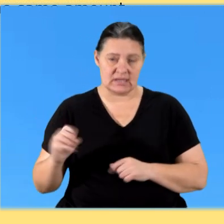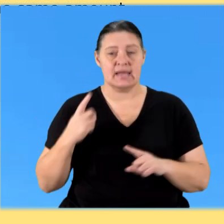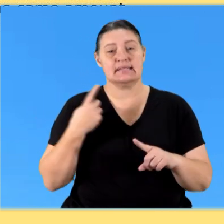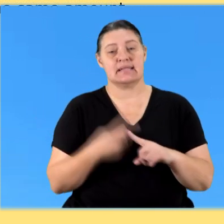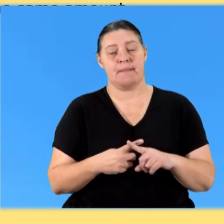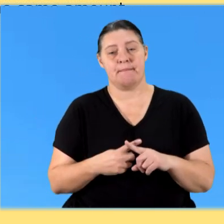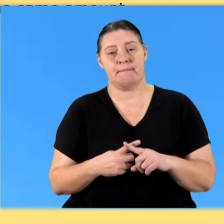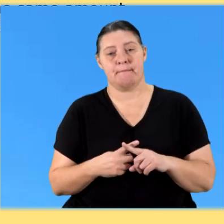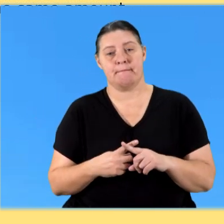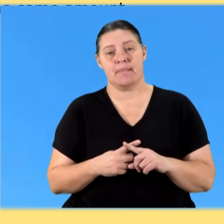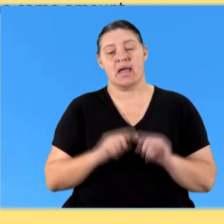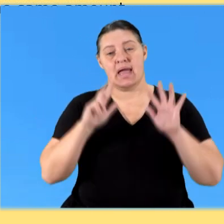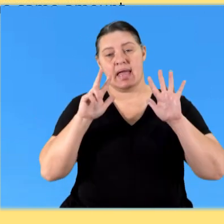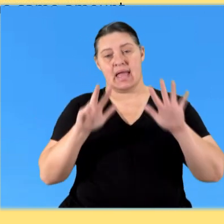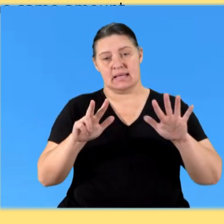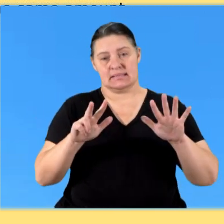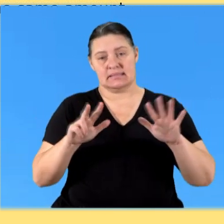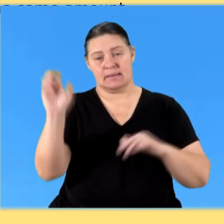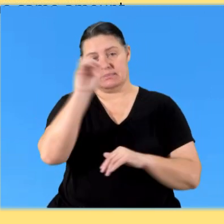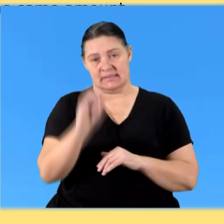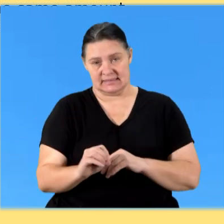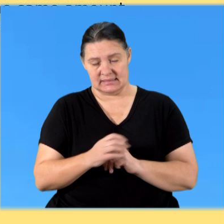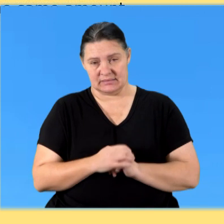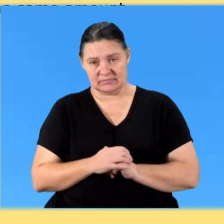800, multiply by 8%.